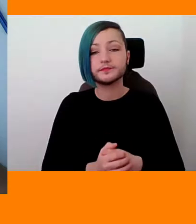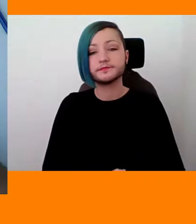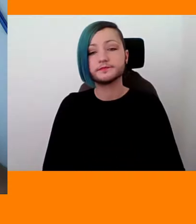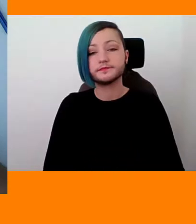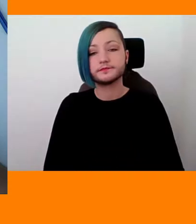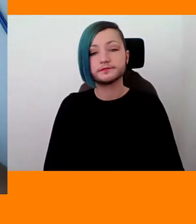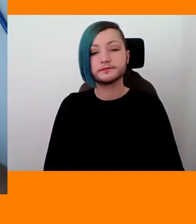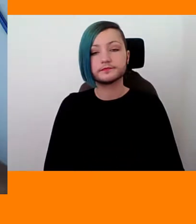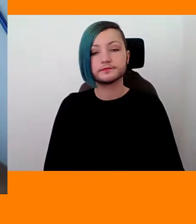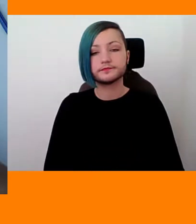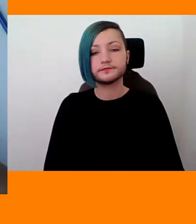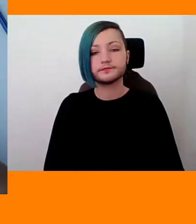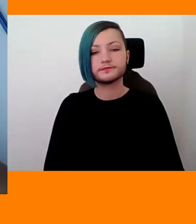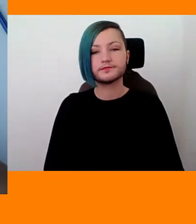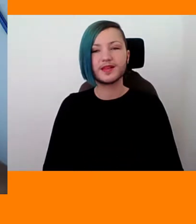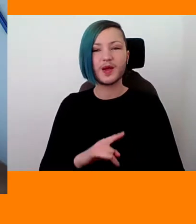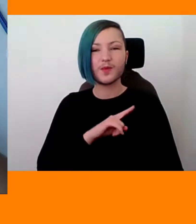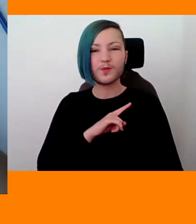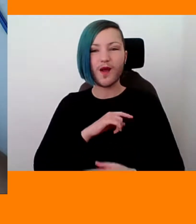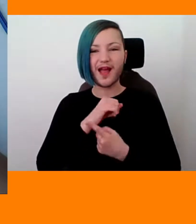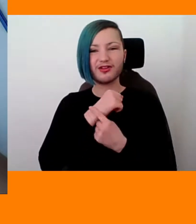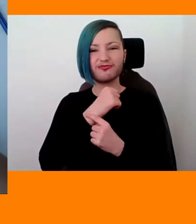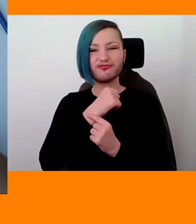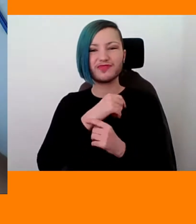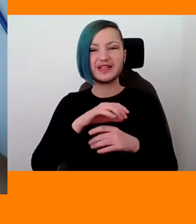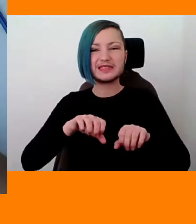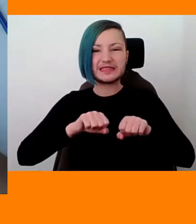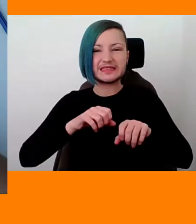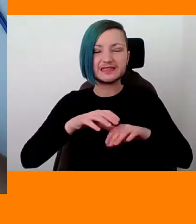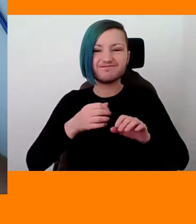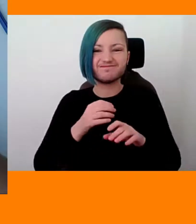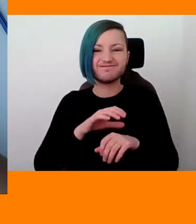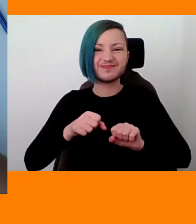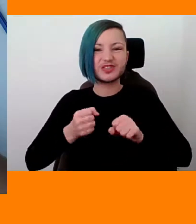This just takes a little bit of the strain off your wrists.